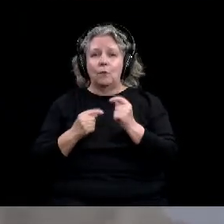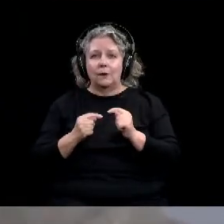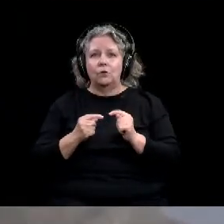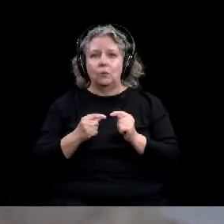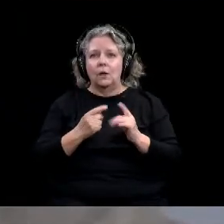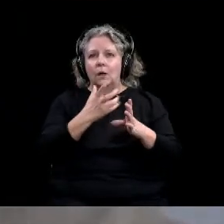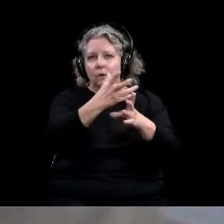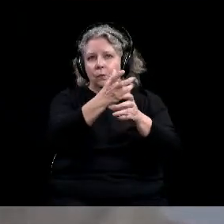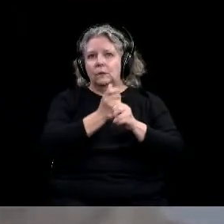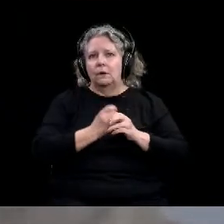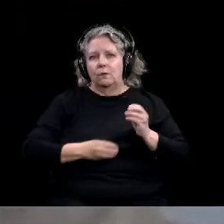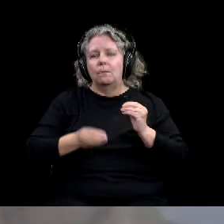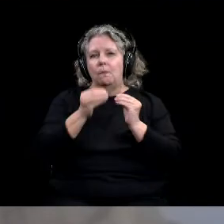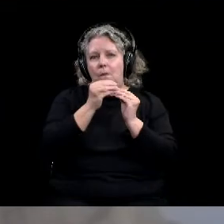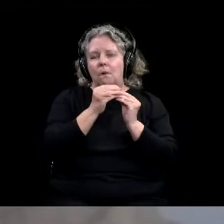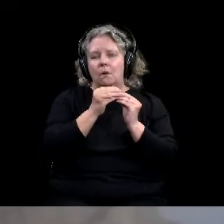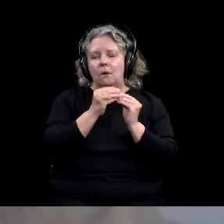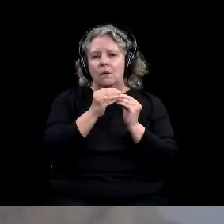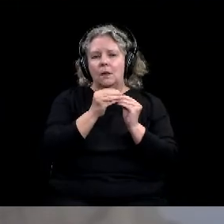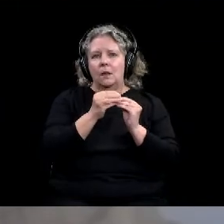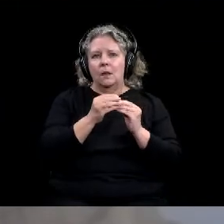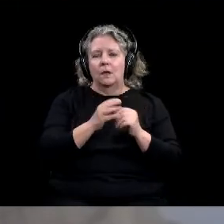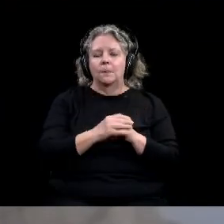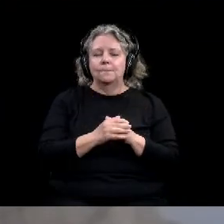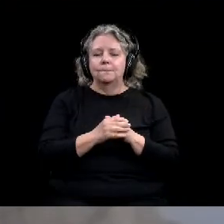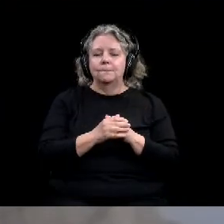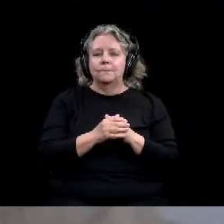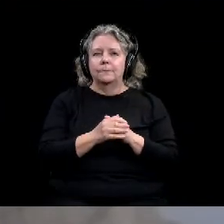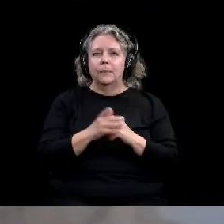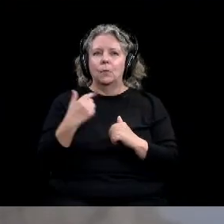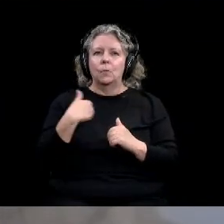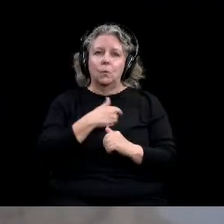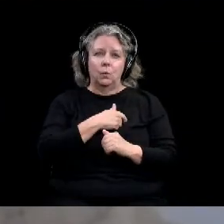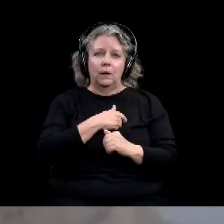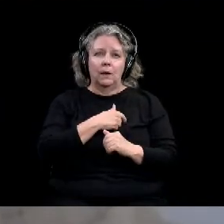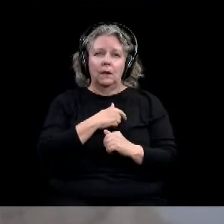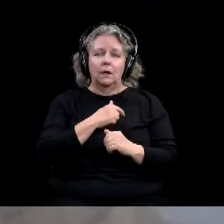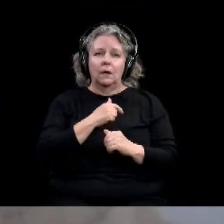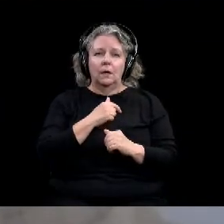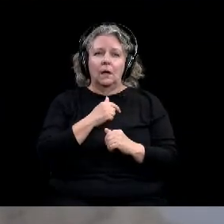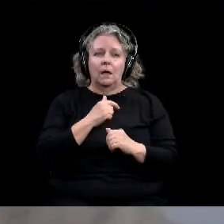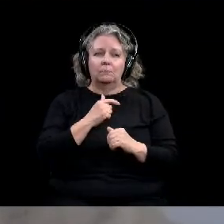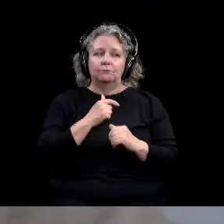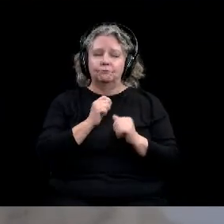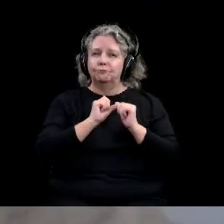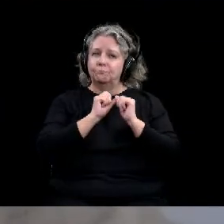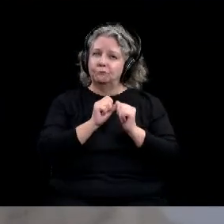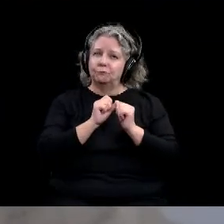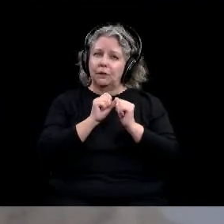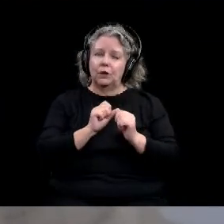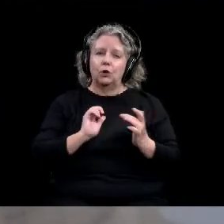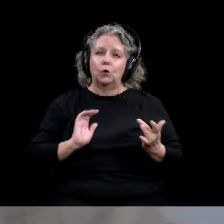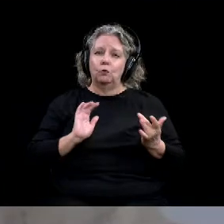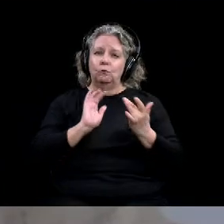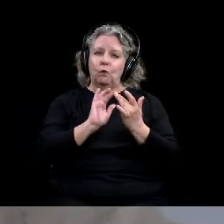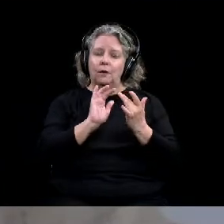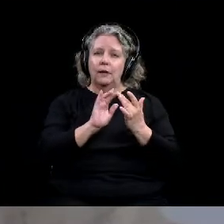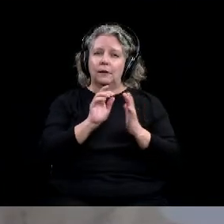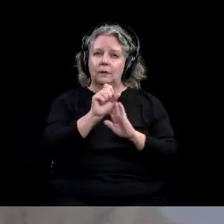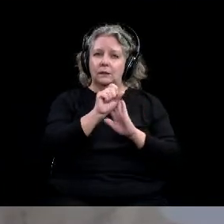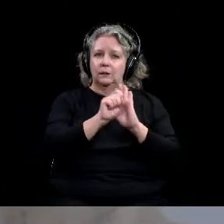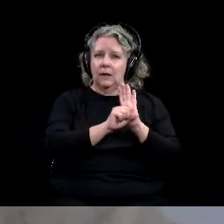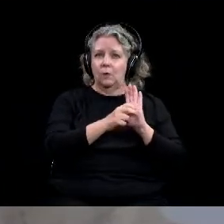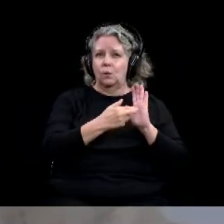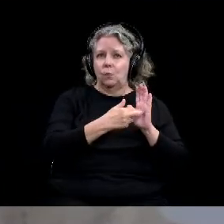in close contacts with our state representatives and our state senator here as well to